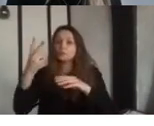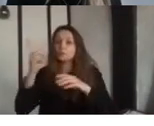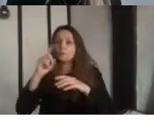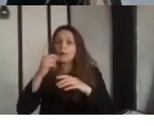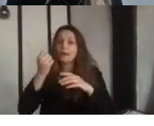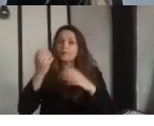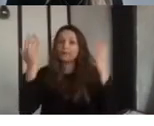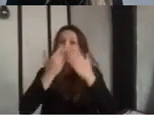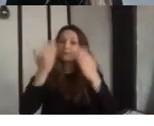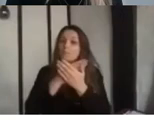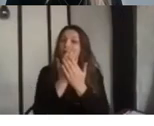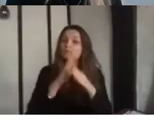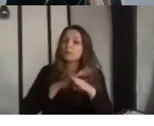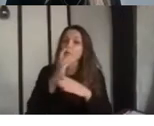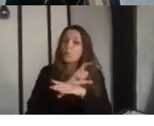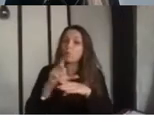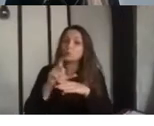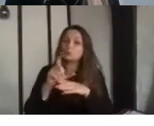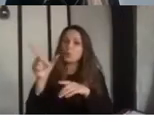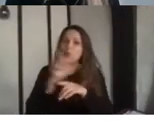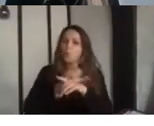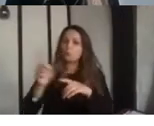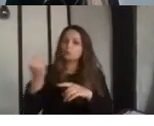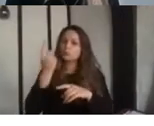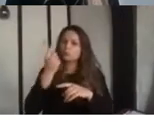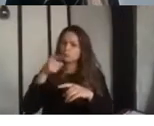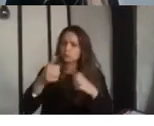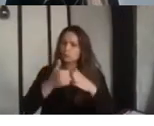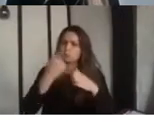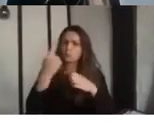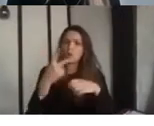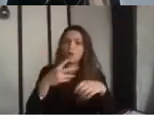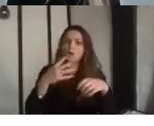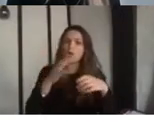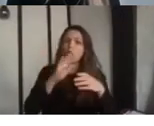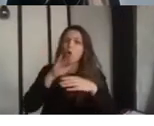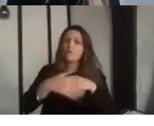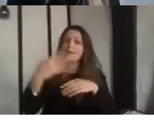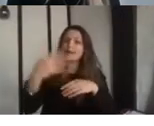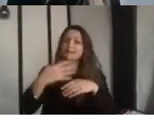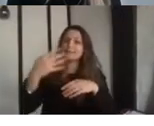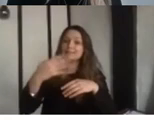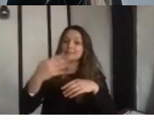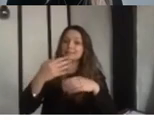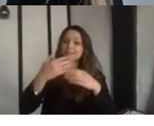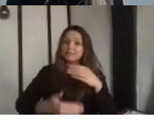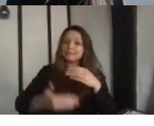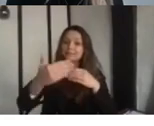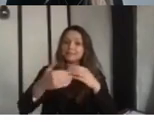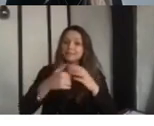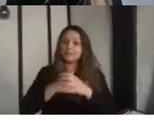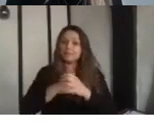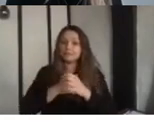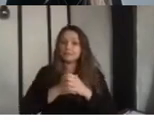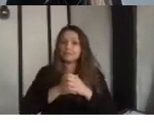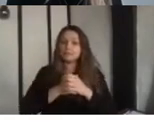course. So this course is for adults 19 plus and age onwards. It's